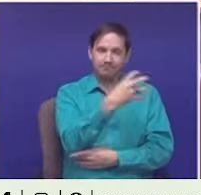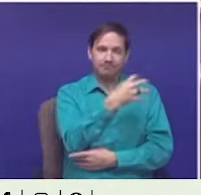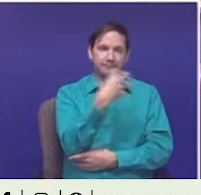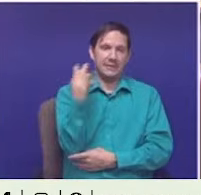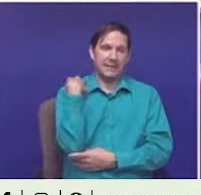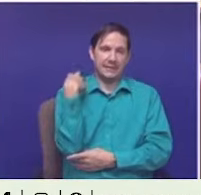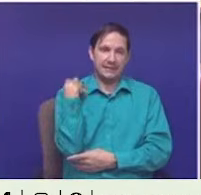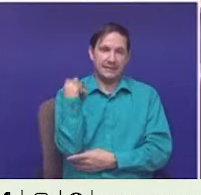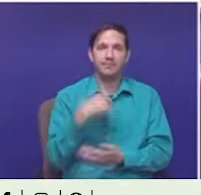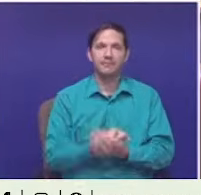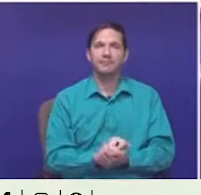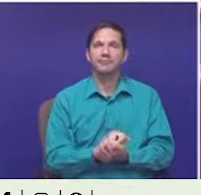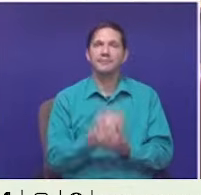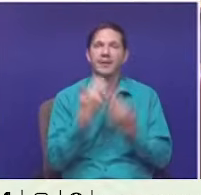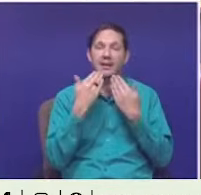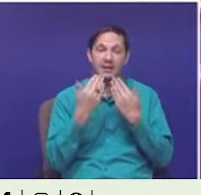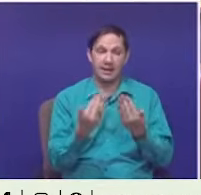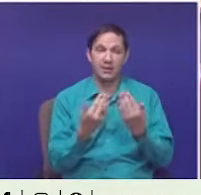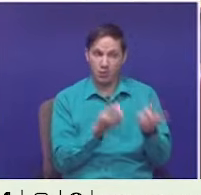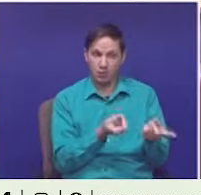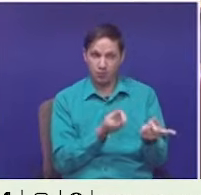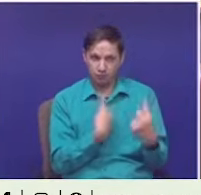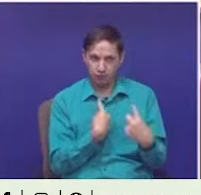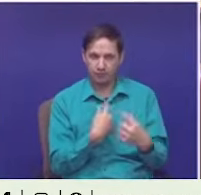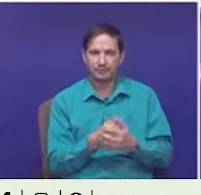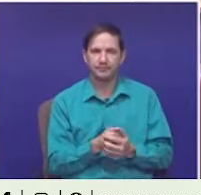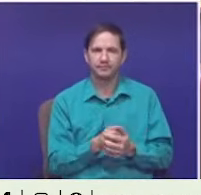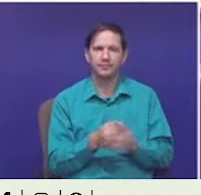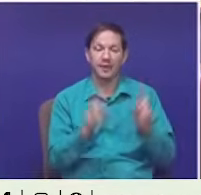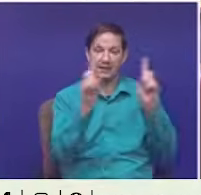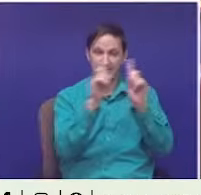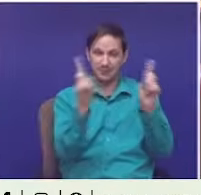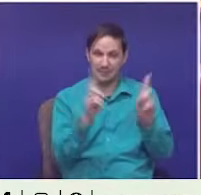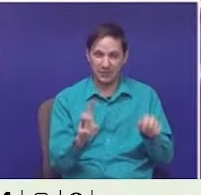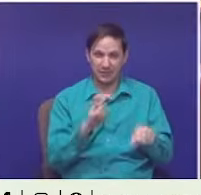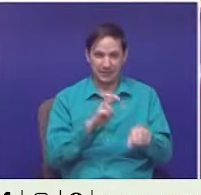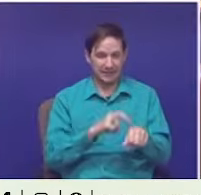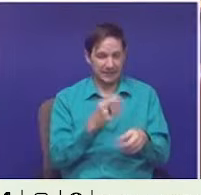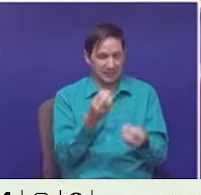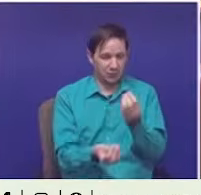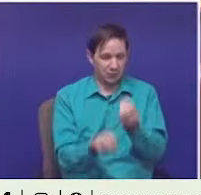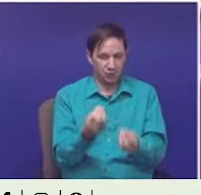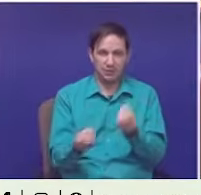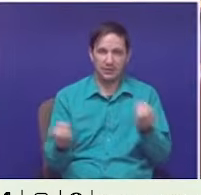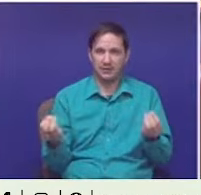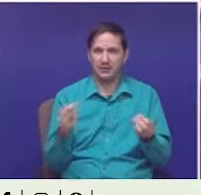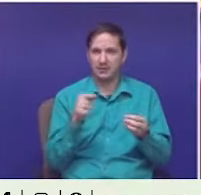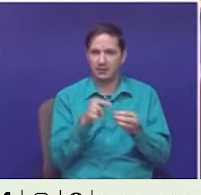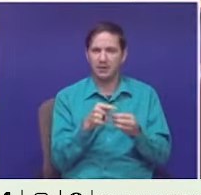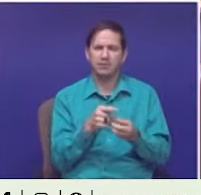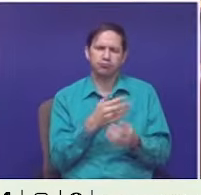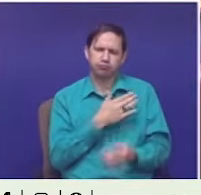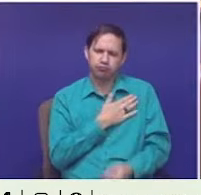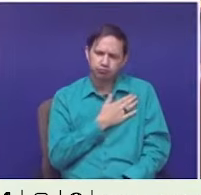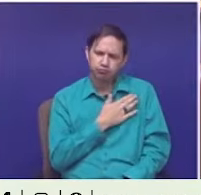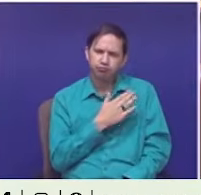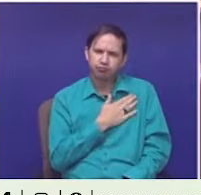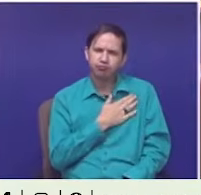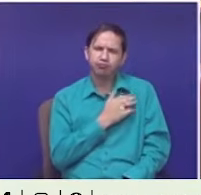Minister. Thank you so much for your response. Special needs kids are kids that are very close to my